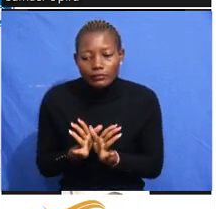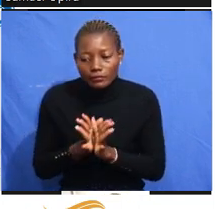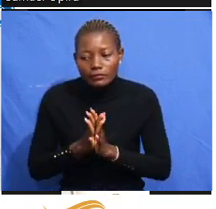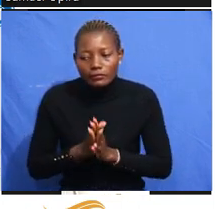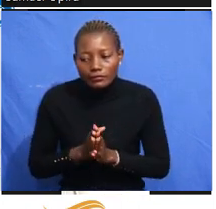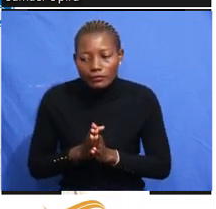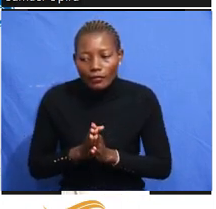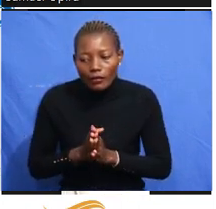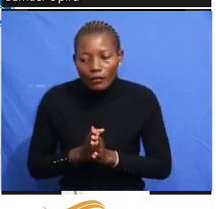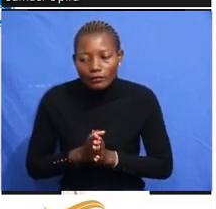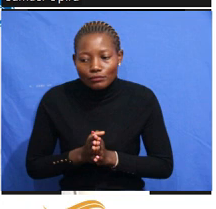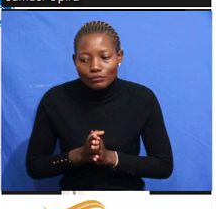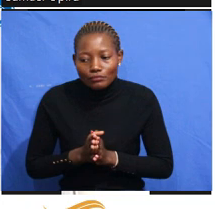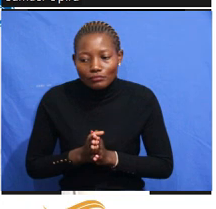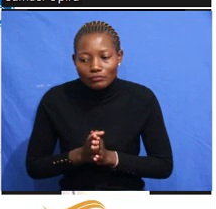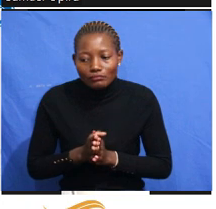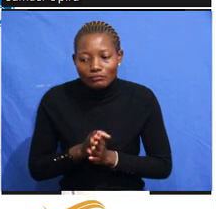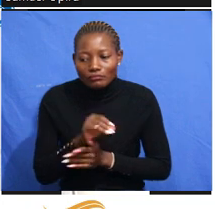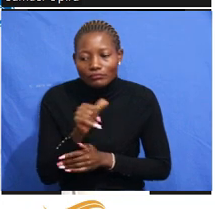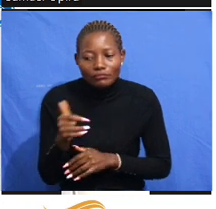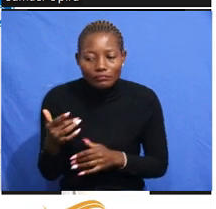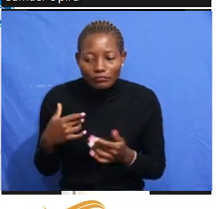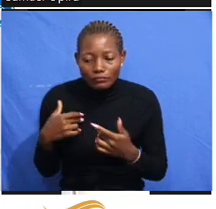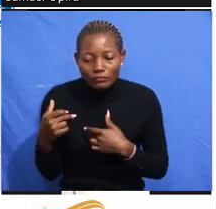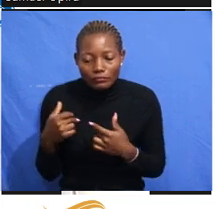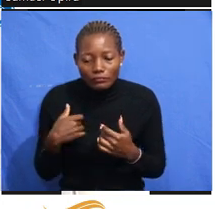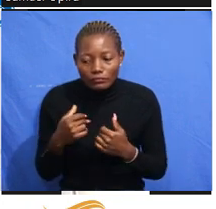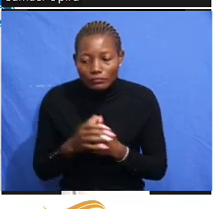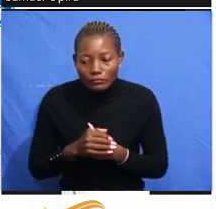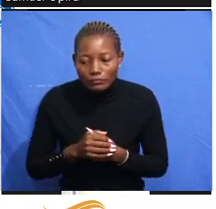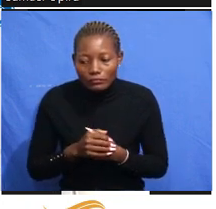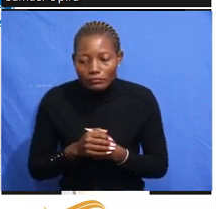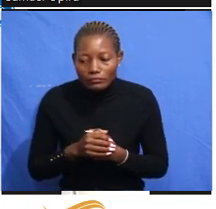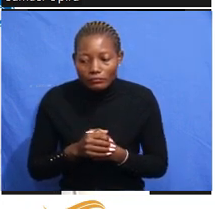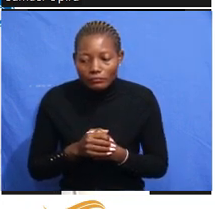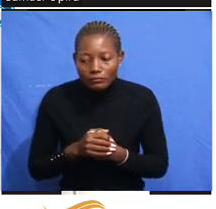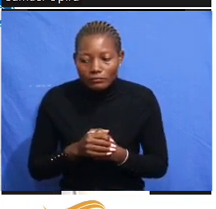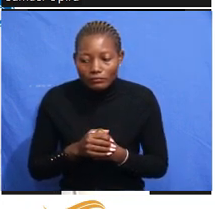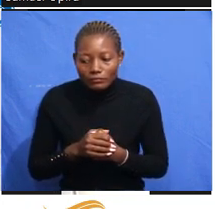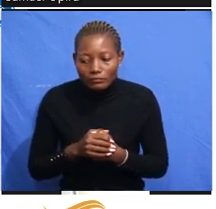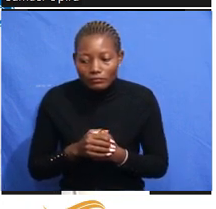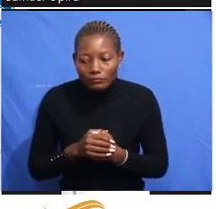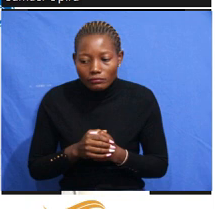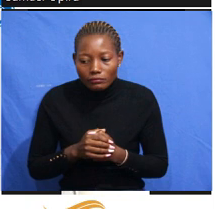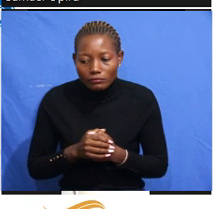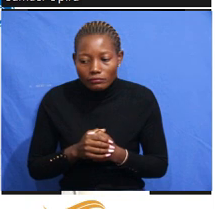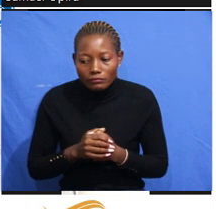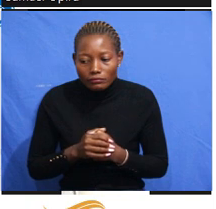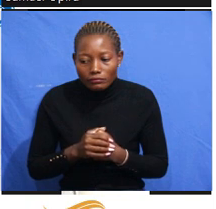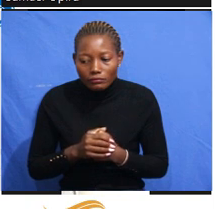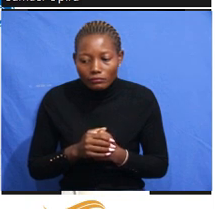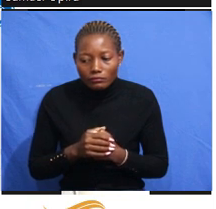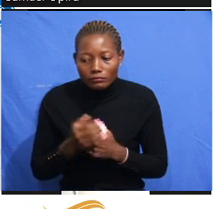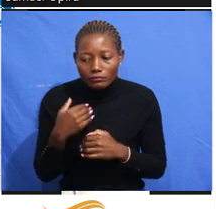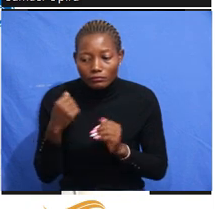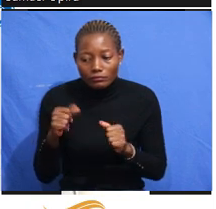The floor is open for anyone who has a concern. Well, Mr. shall I stop sharing, John, so that I can see people?